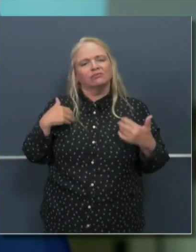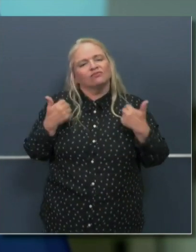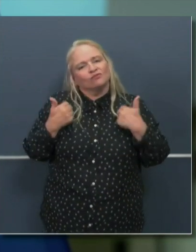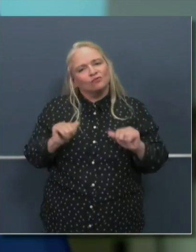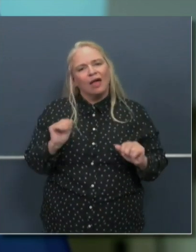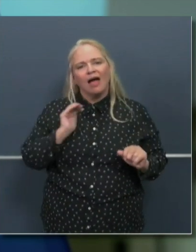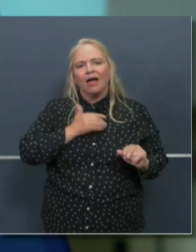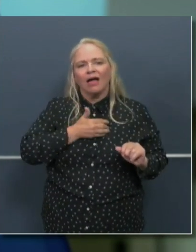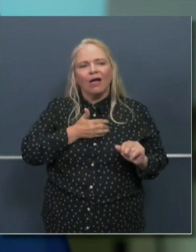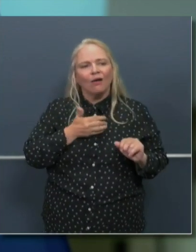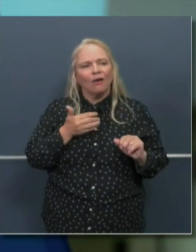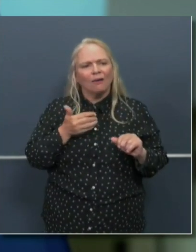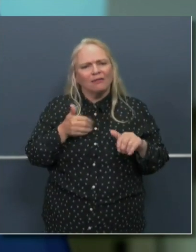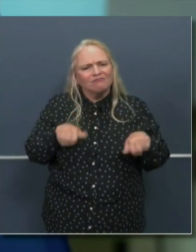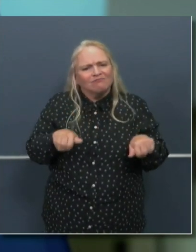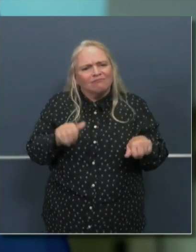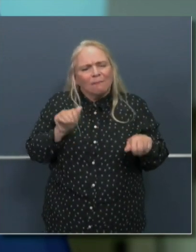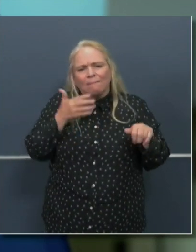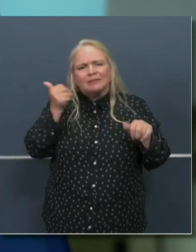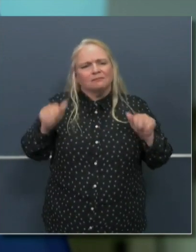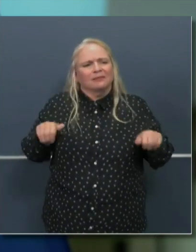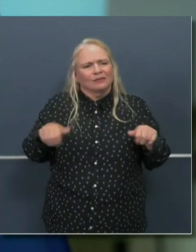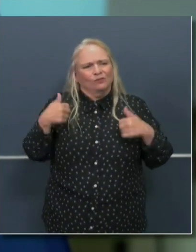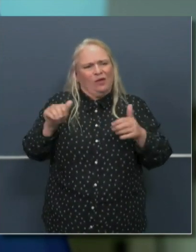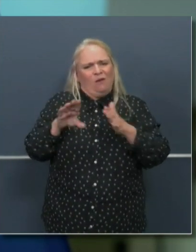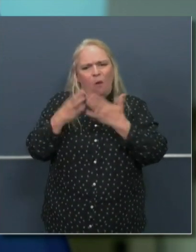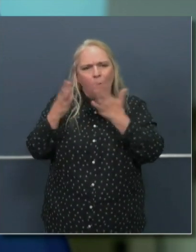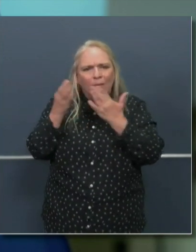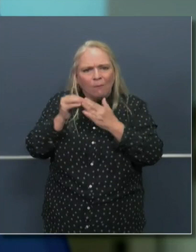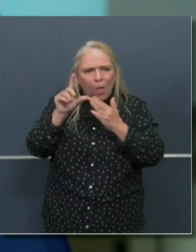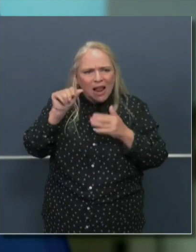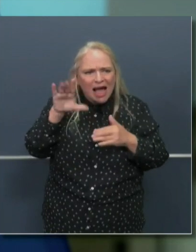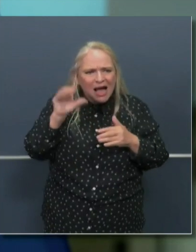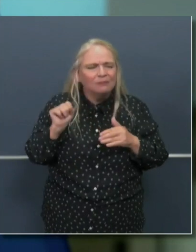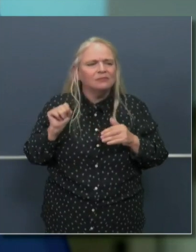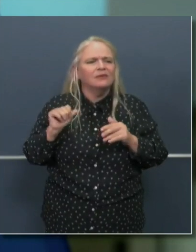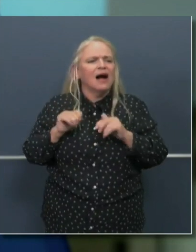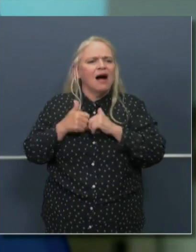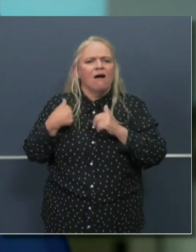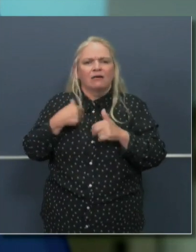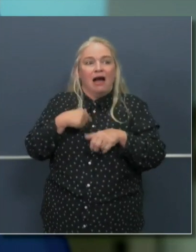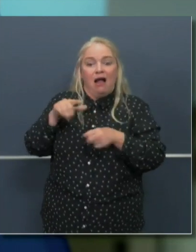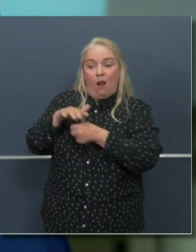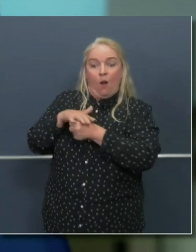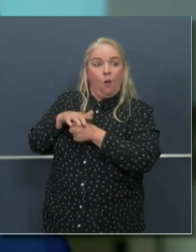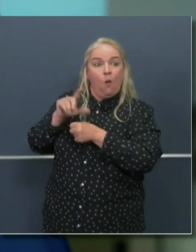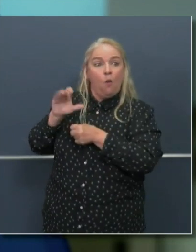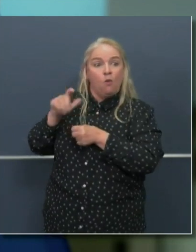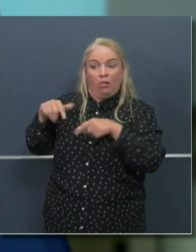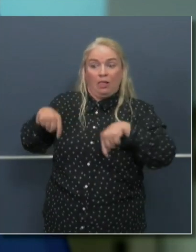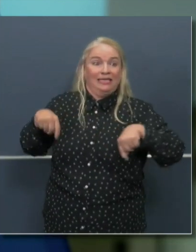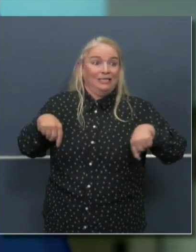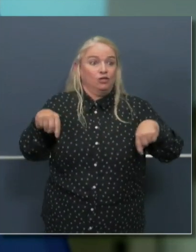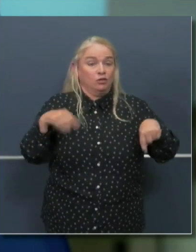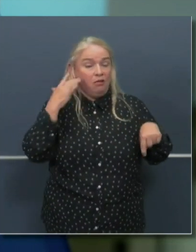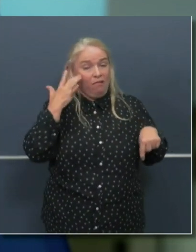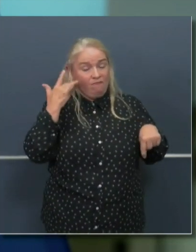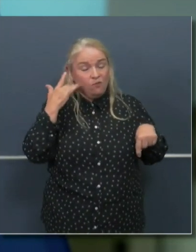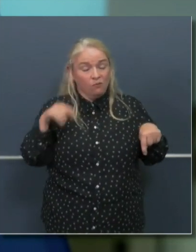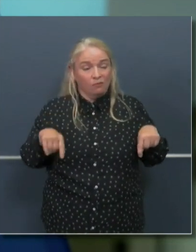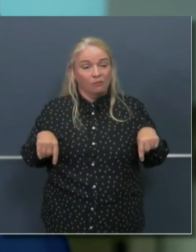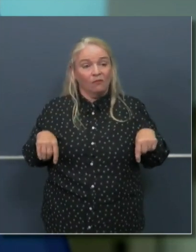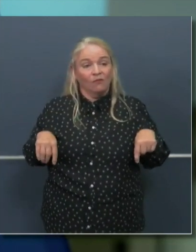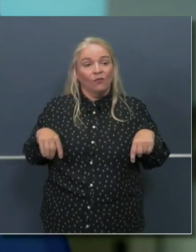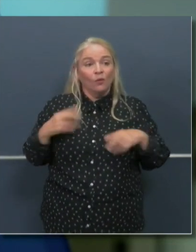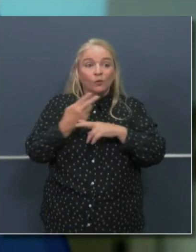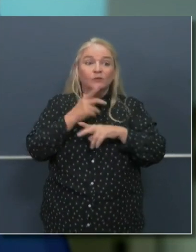testing capacity with local labs with many of our hospitals,